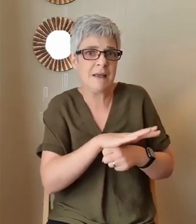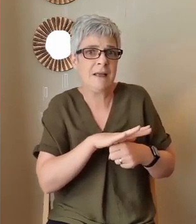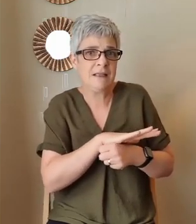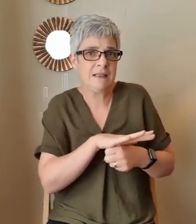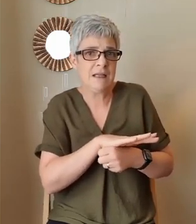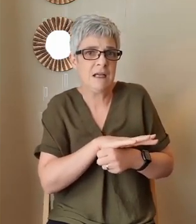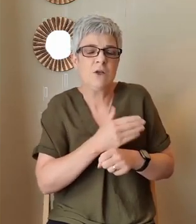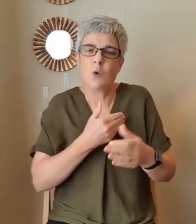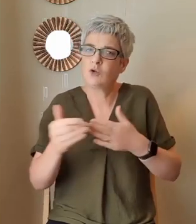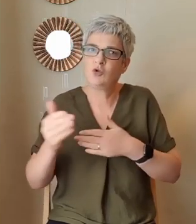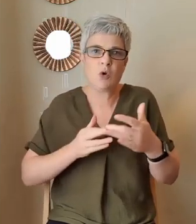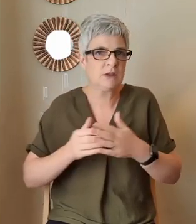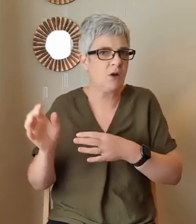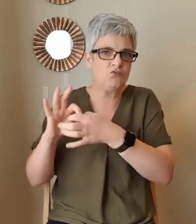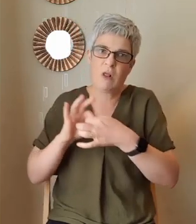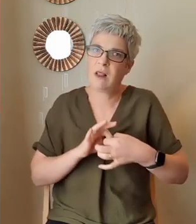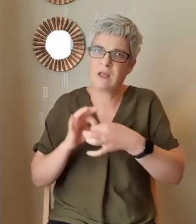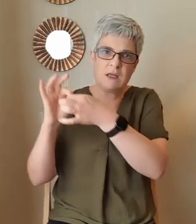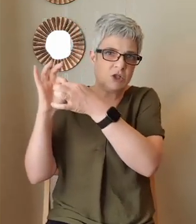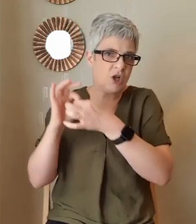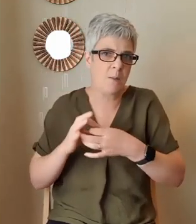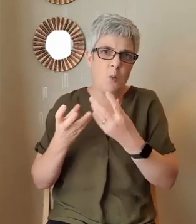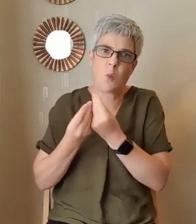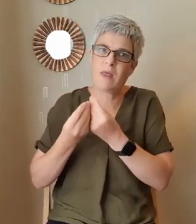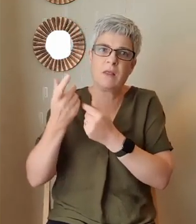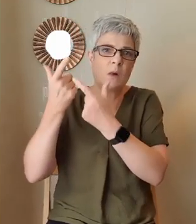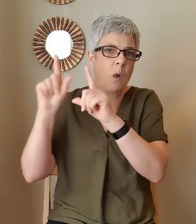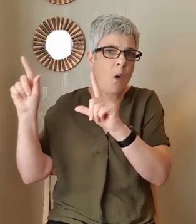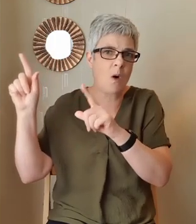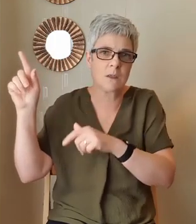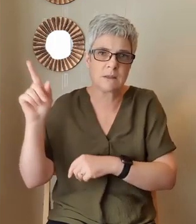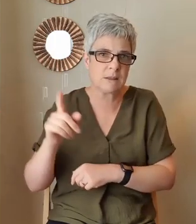on sorting out his relationship with the Lord.